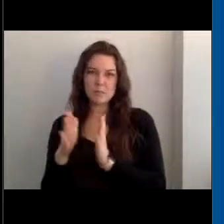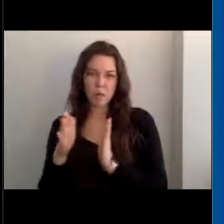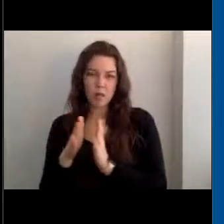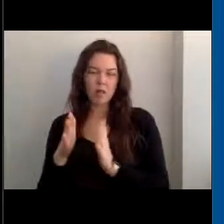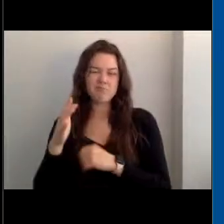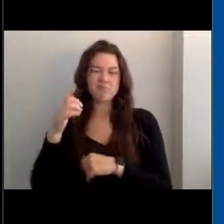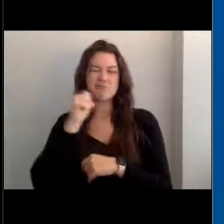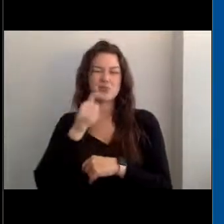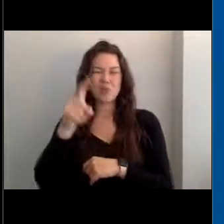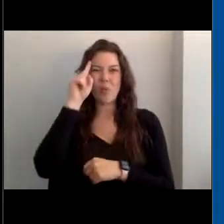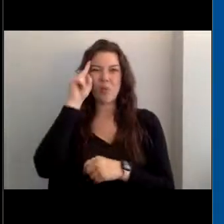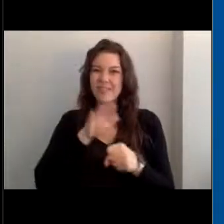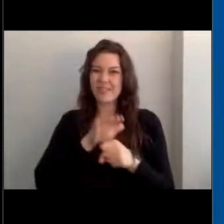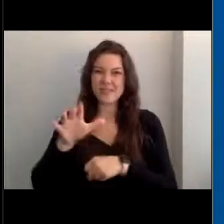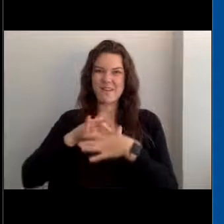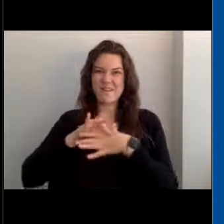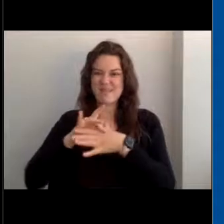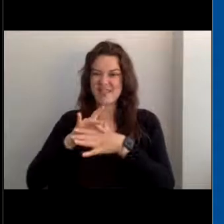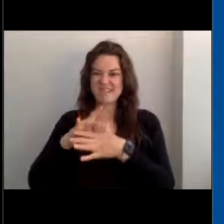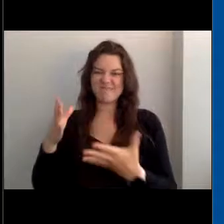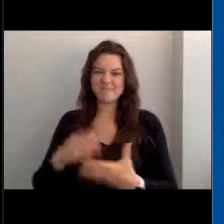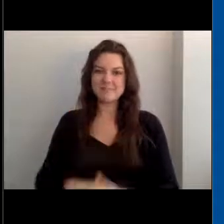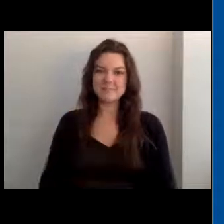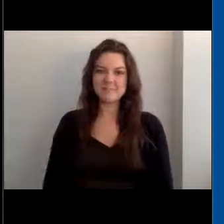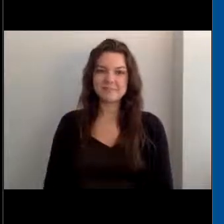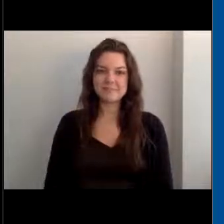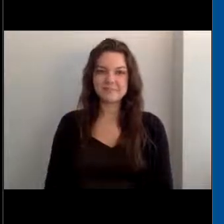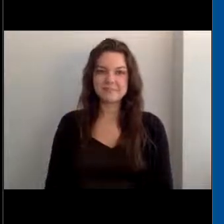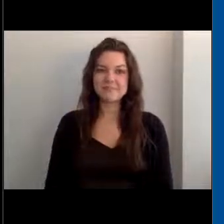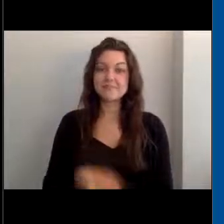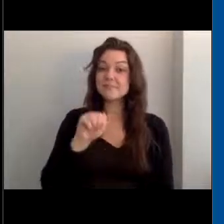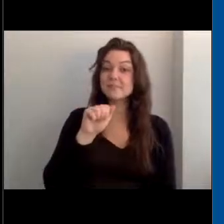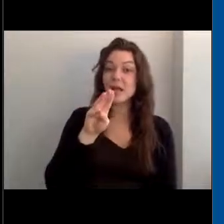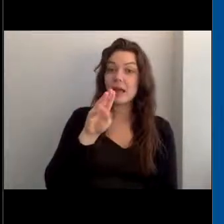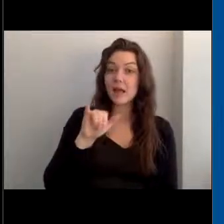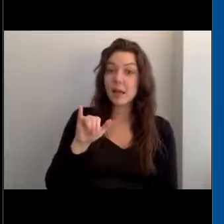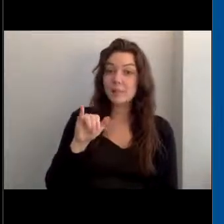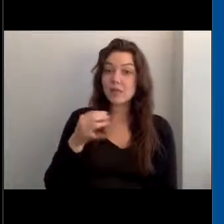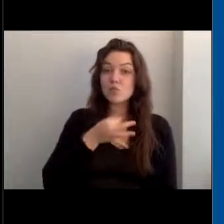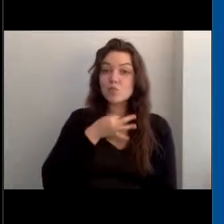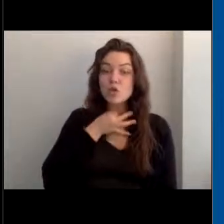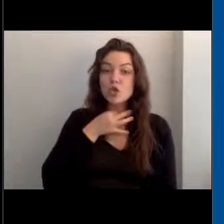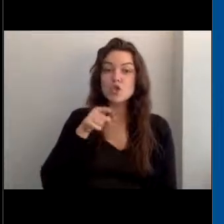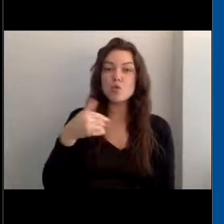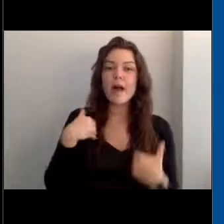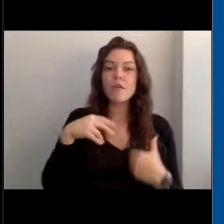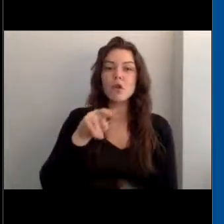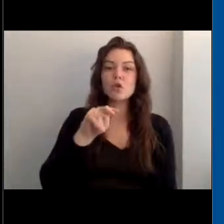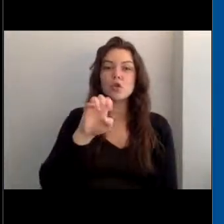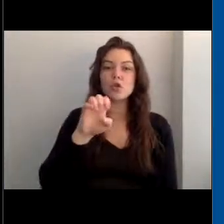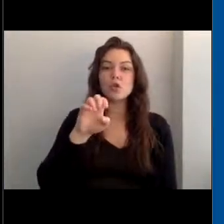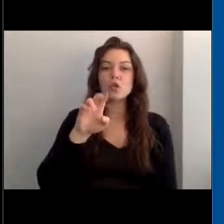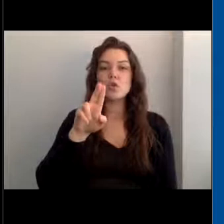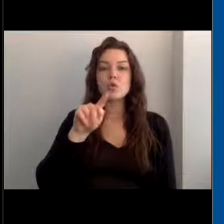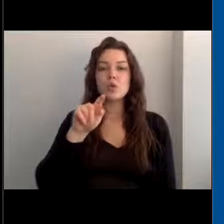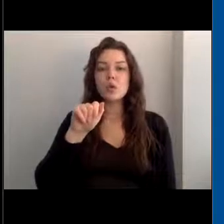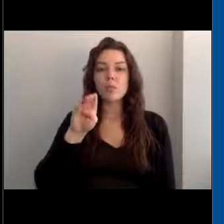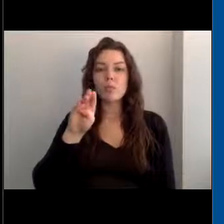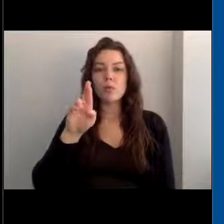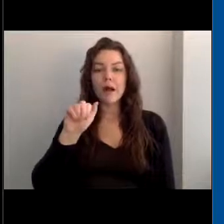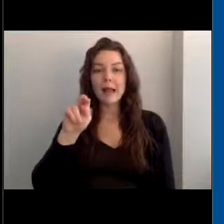there's enough meat there to worry about. And Evie's wondering, do you have nudibranchs on your reef? We do have